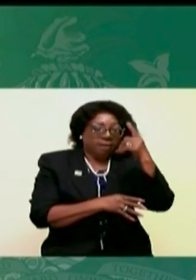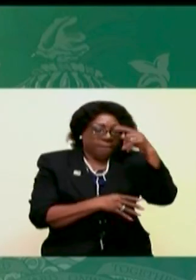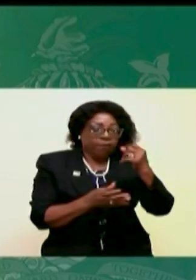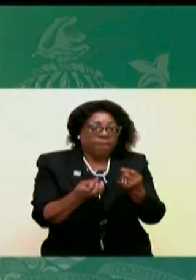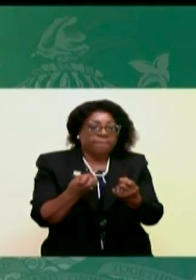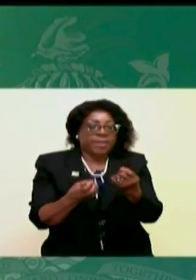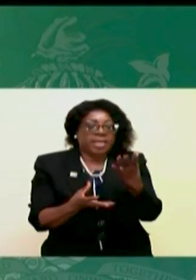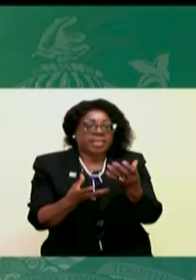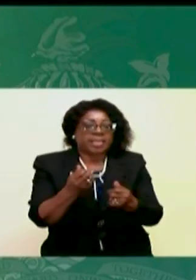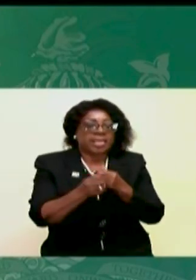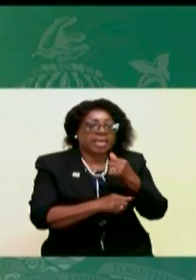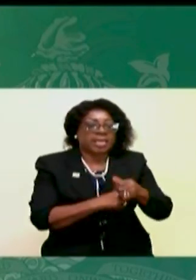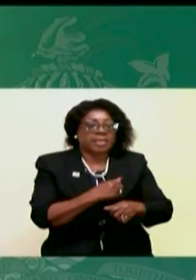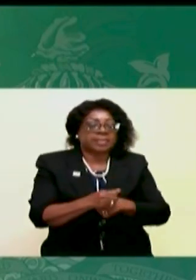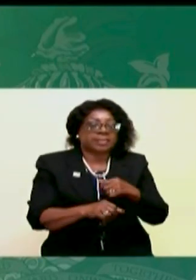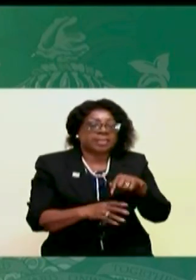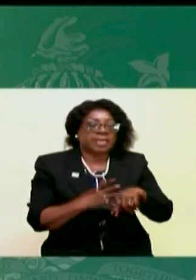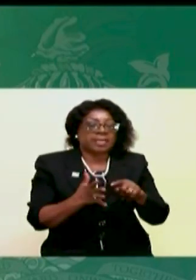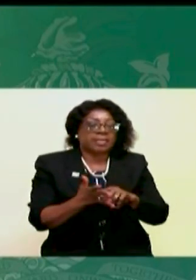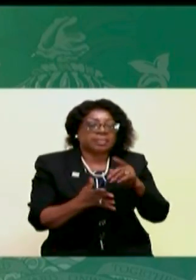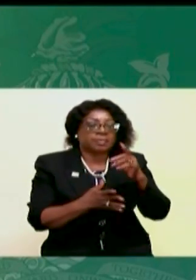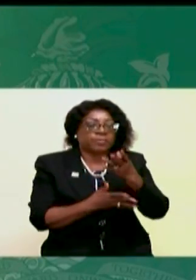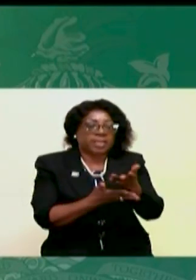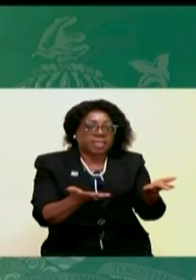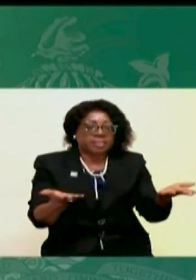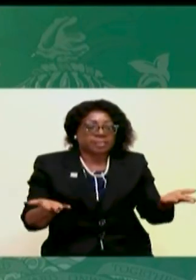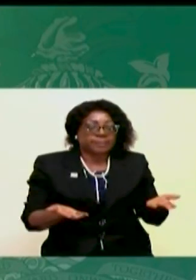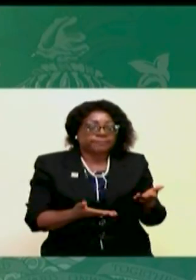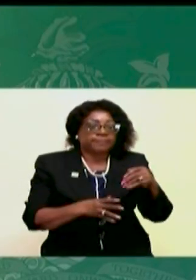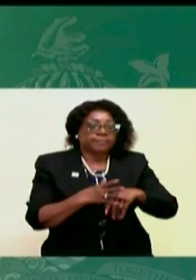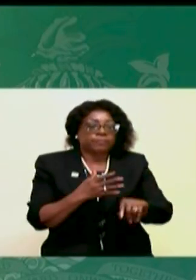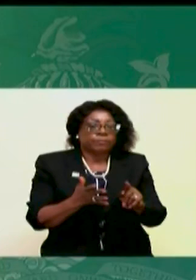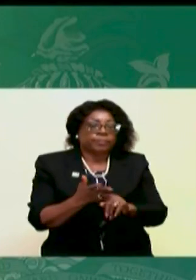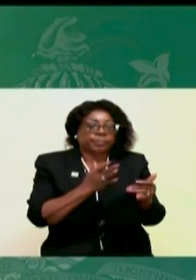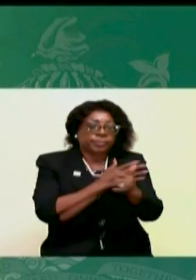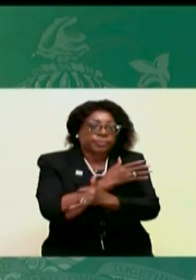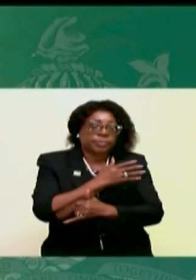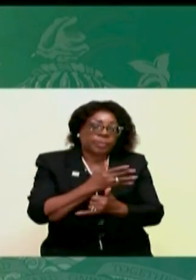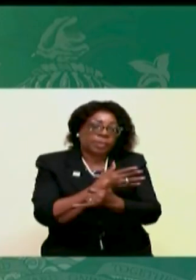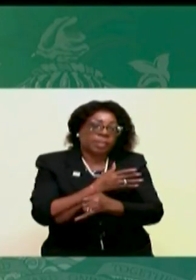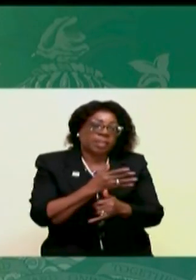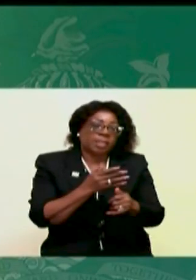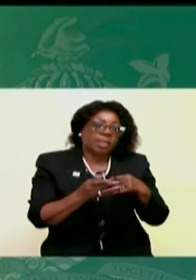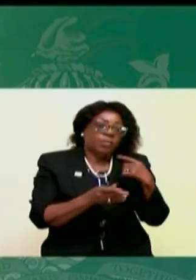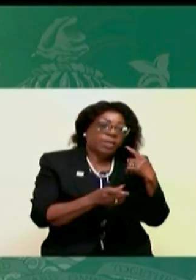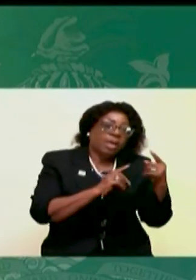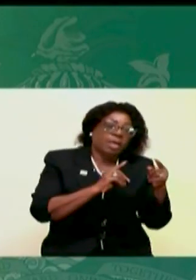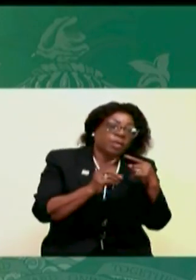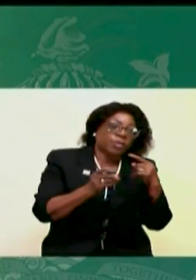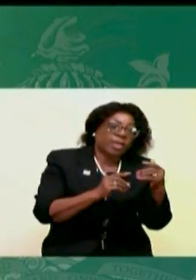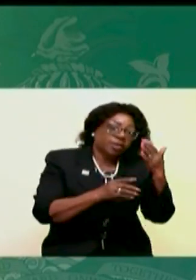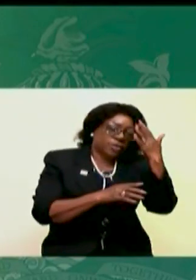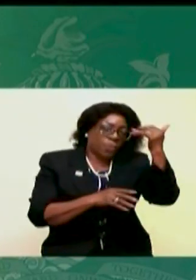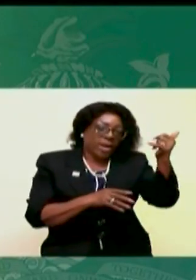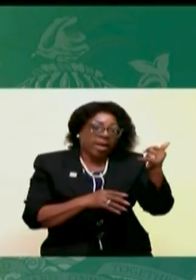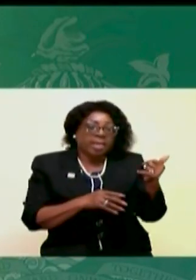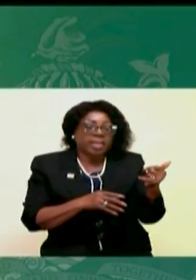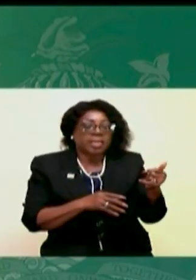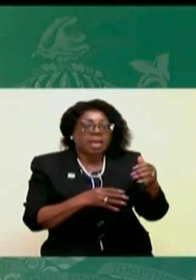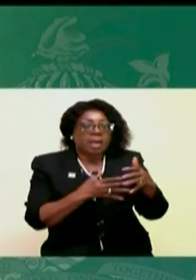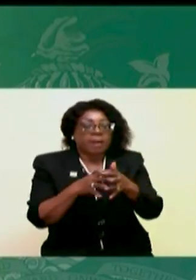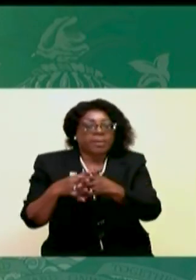this place and in this country, we've argued as to why the United States of America did not do